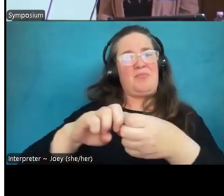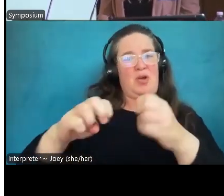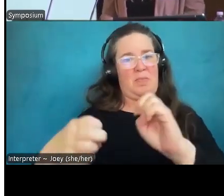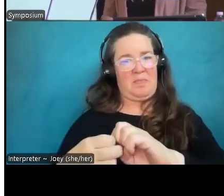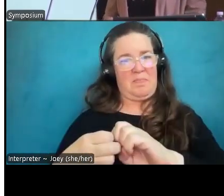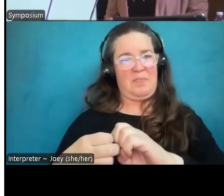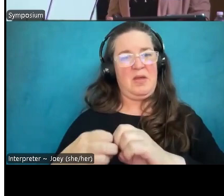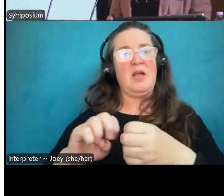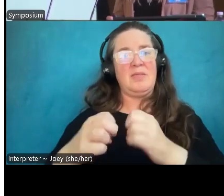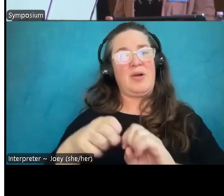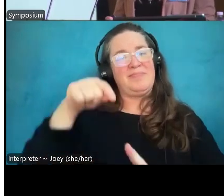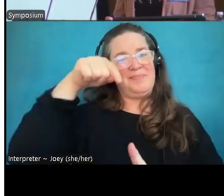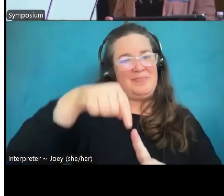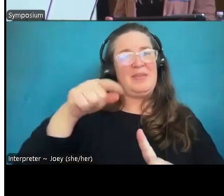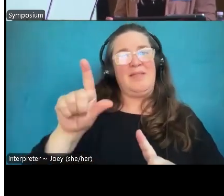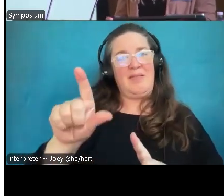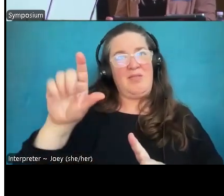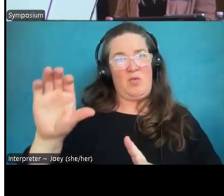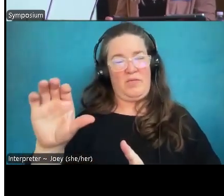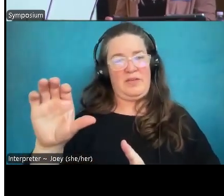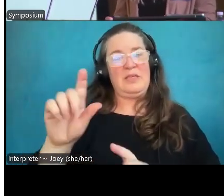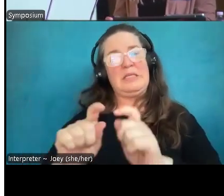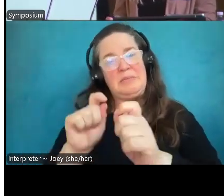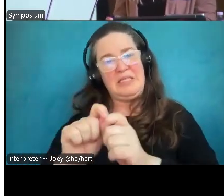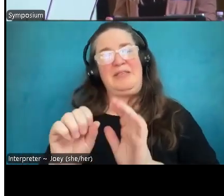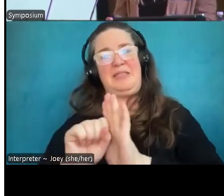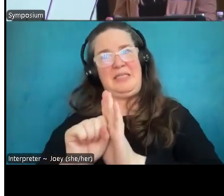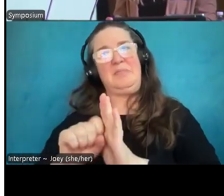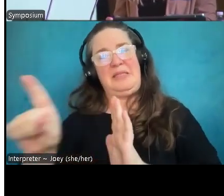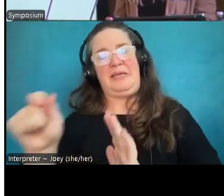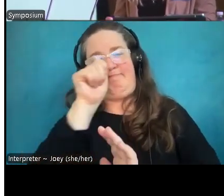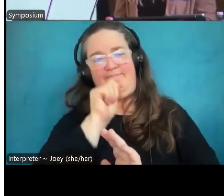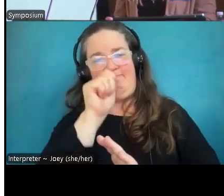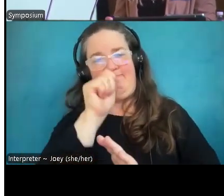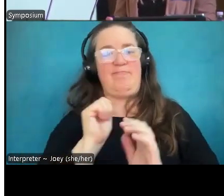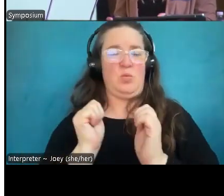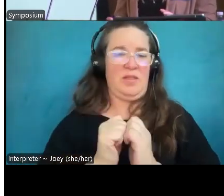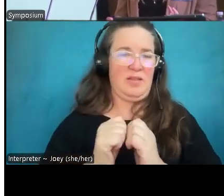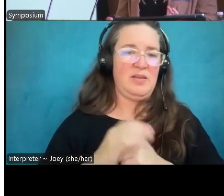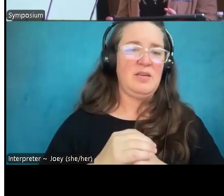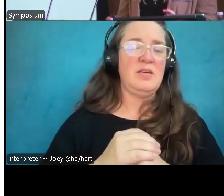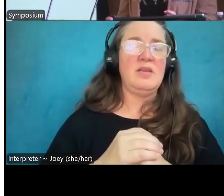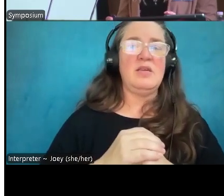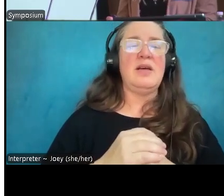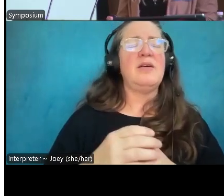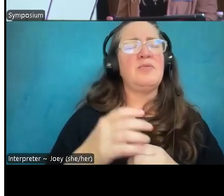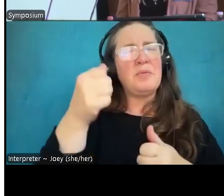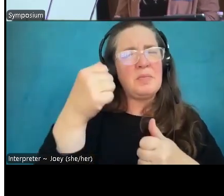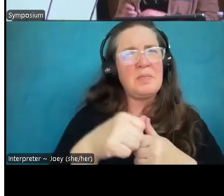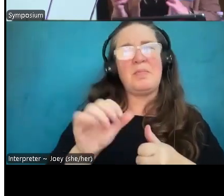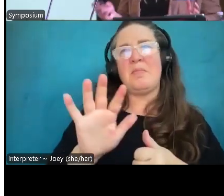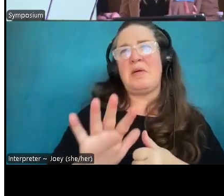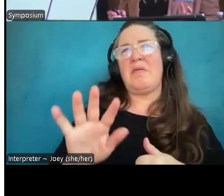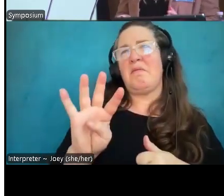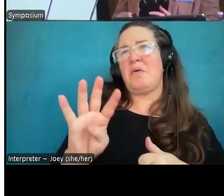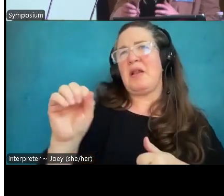or of specific symptoms that they're dealing with. Thinking back to 4.5 years ago, if I had